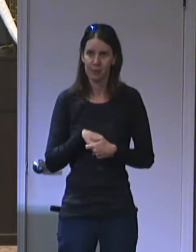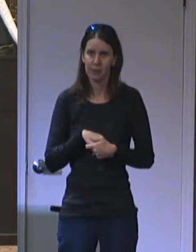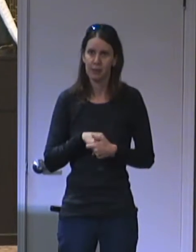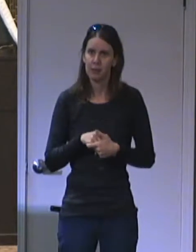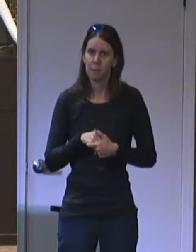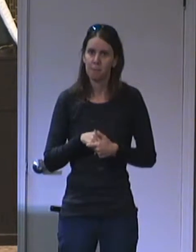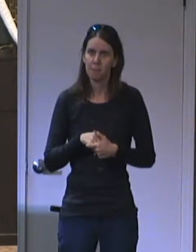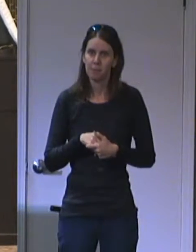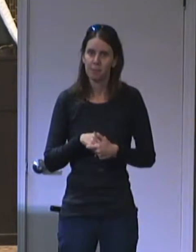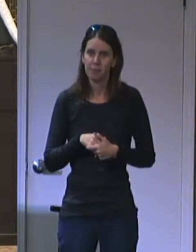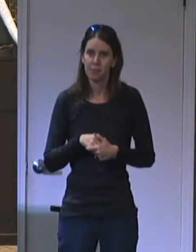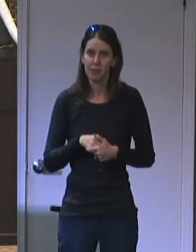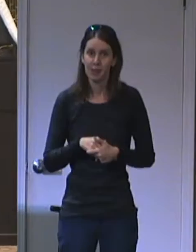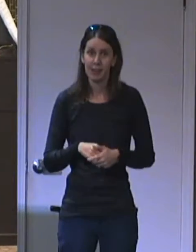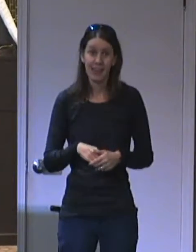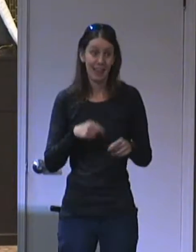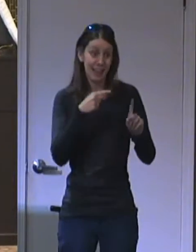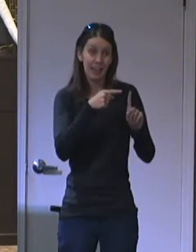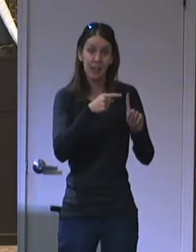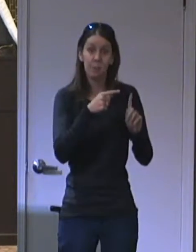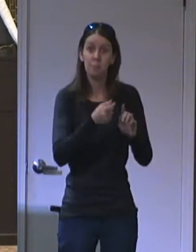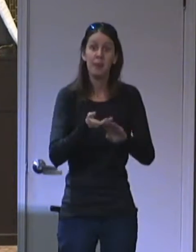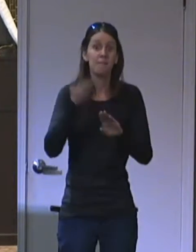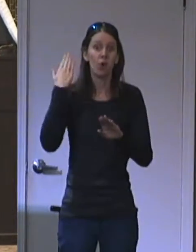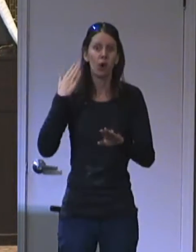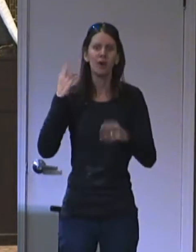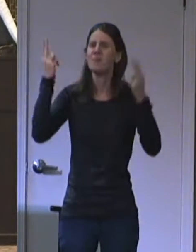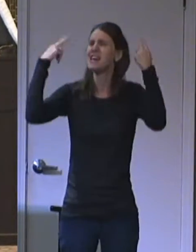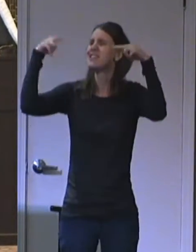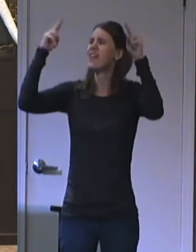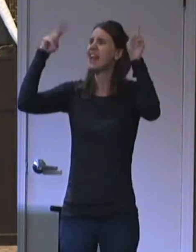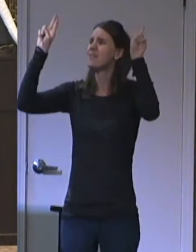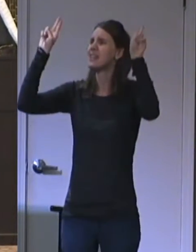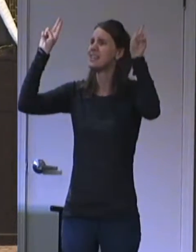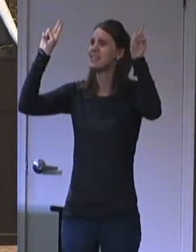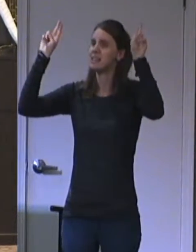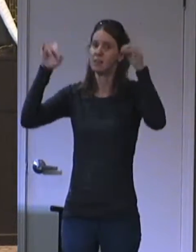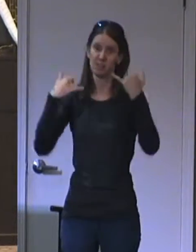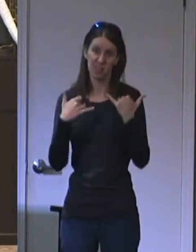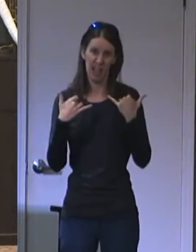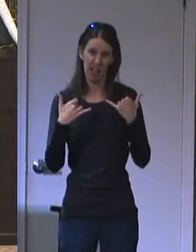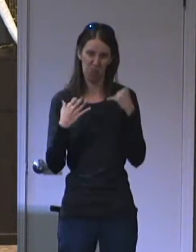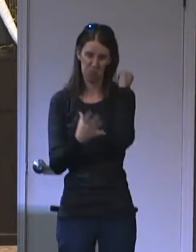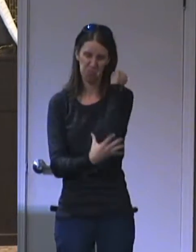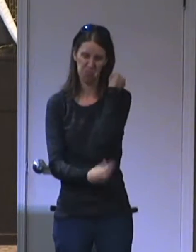He went from way up here to way down there. And he said, I understand.